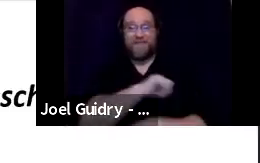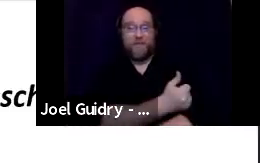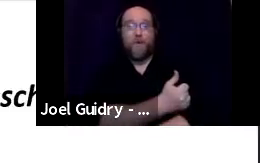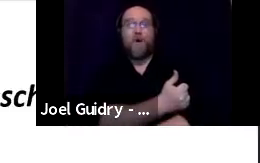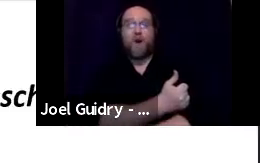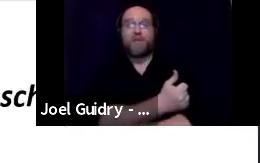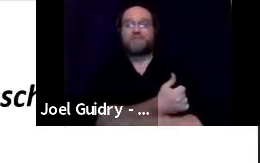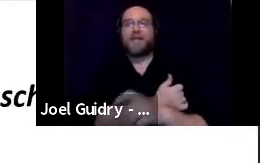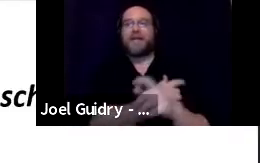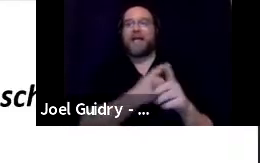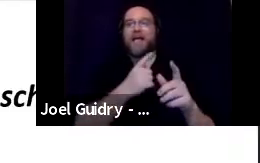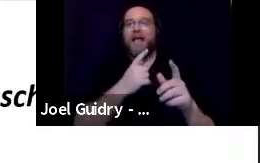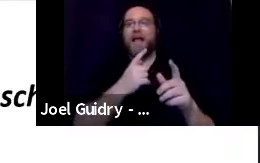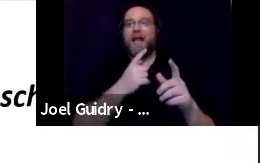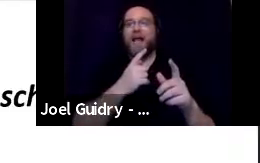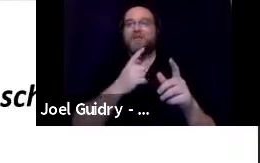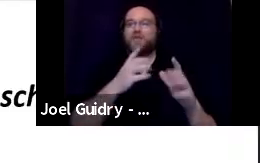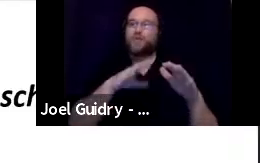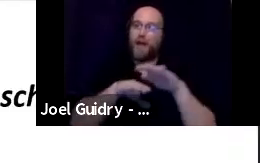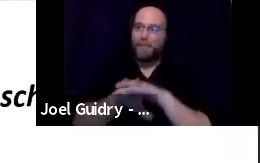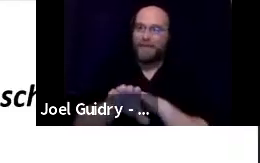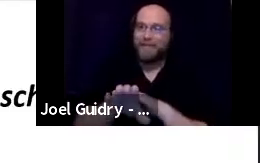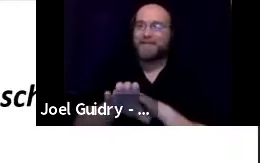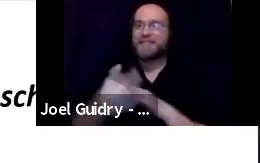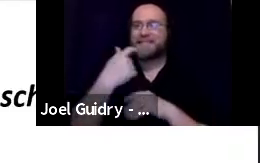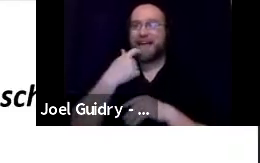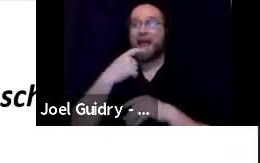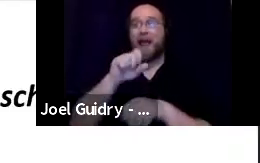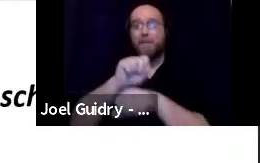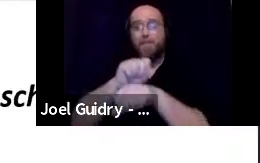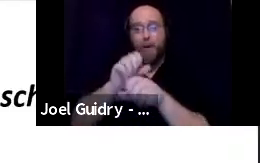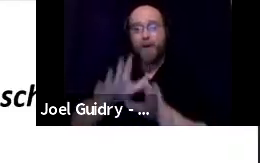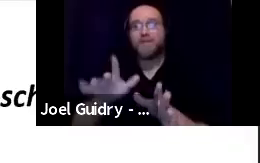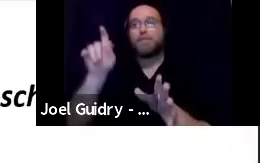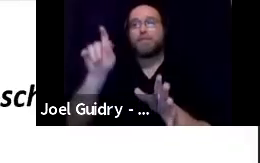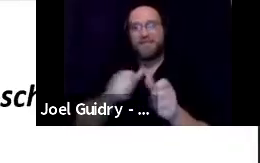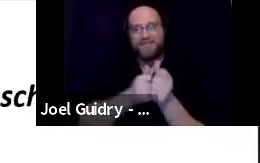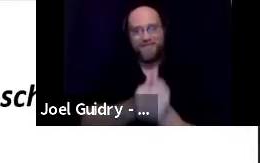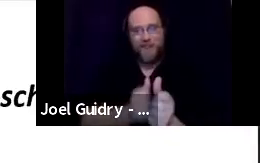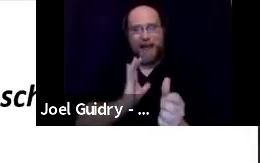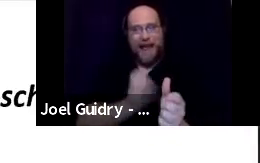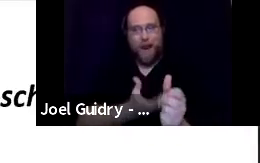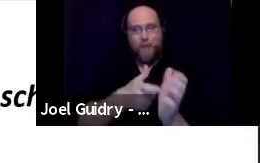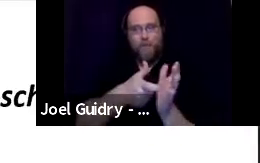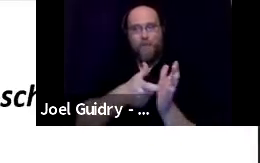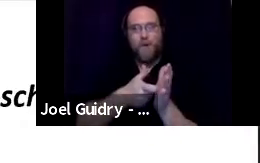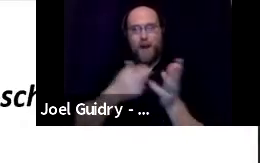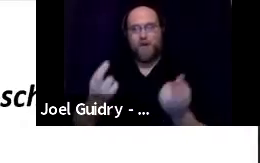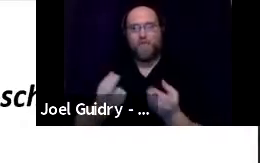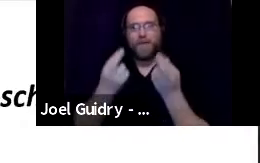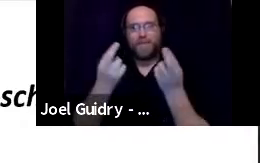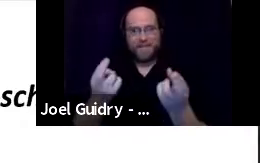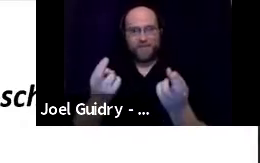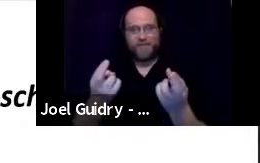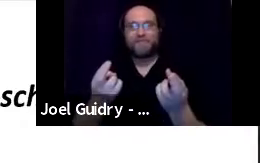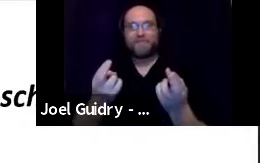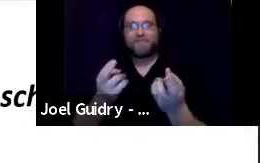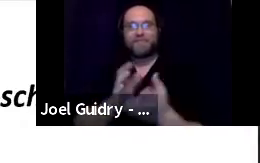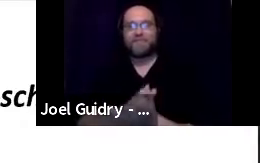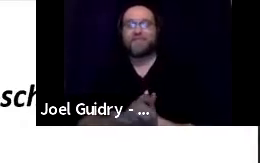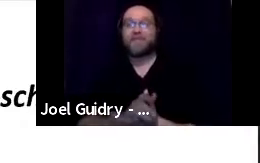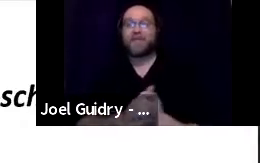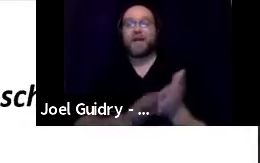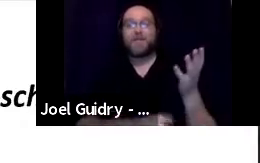employers follow their required recommendations. So what we're going to be talking about in a couple minutes, those are